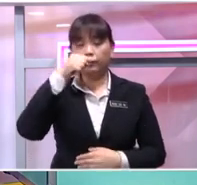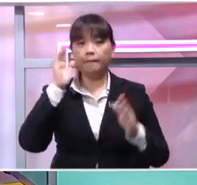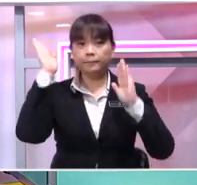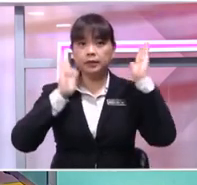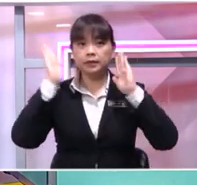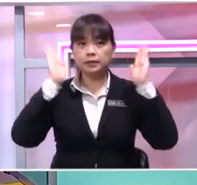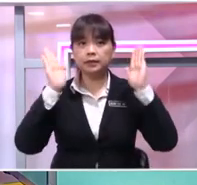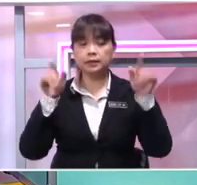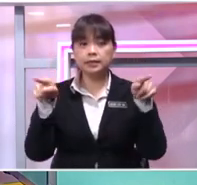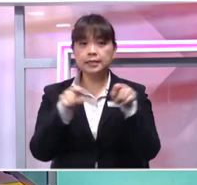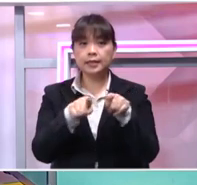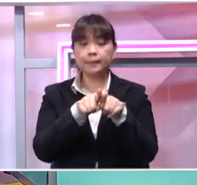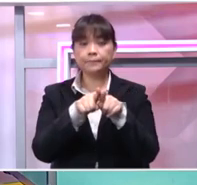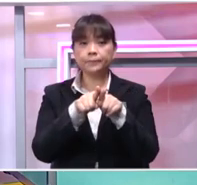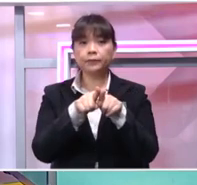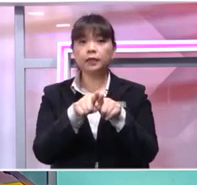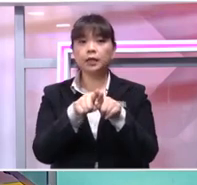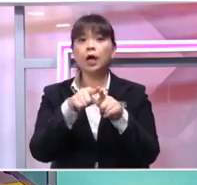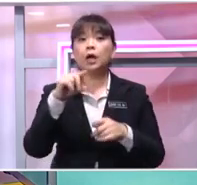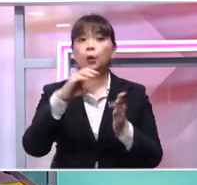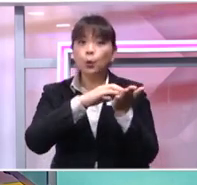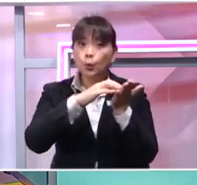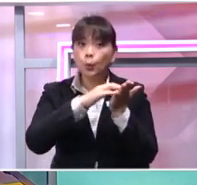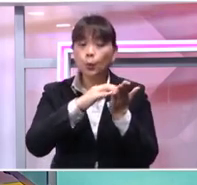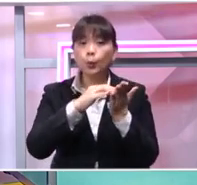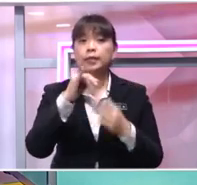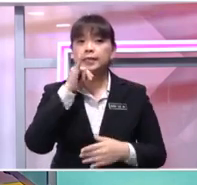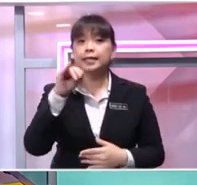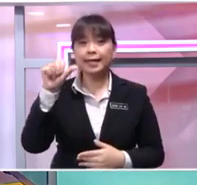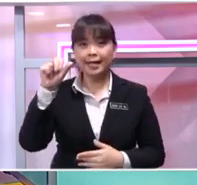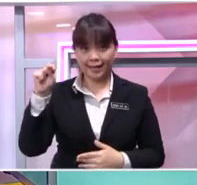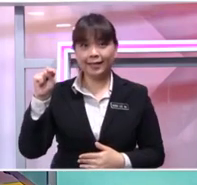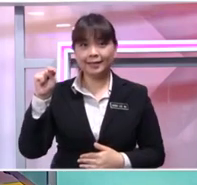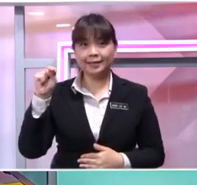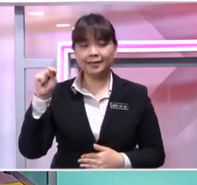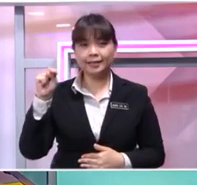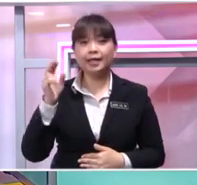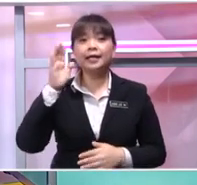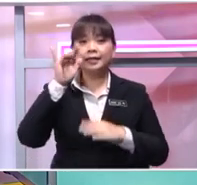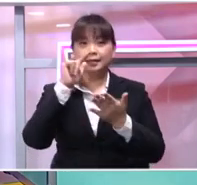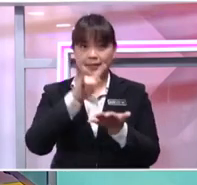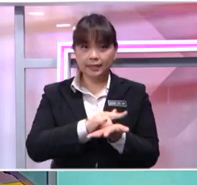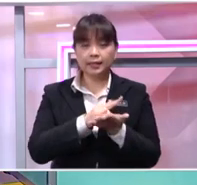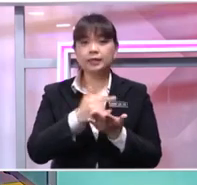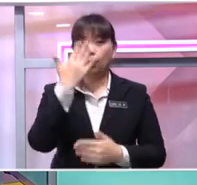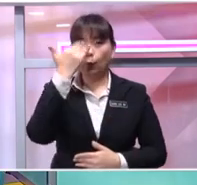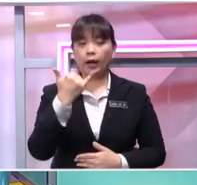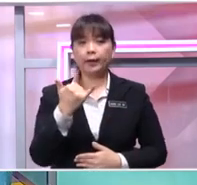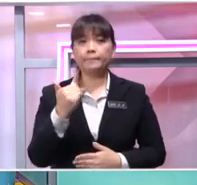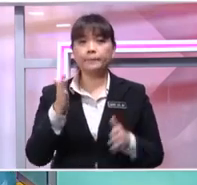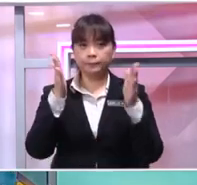same code is AN. All right. That's why people tend